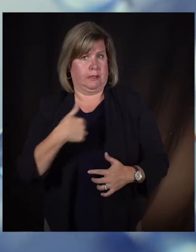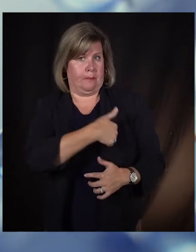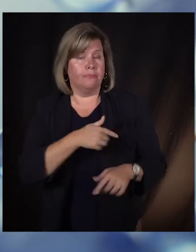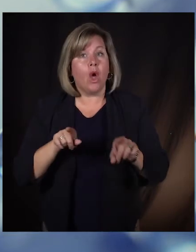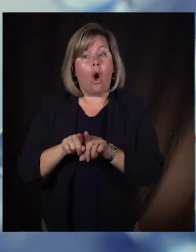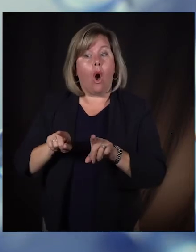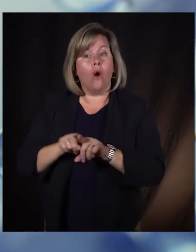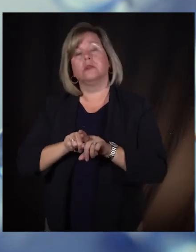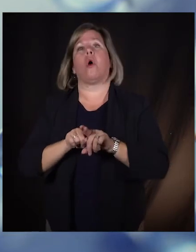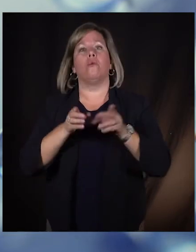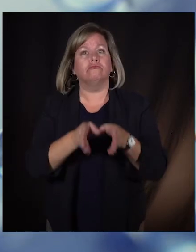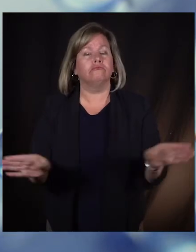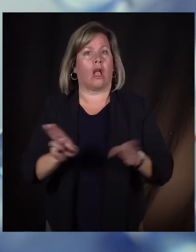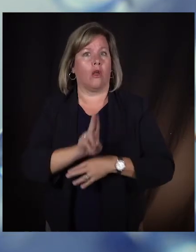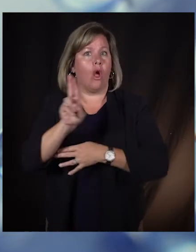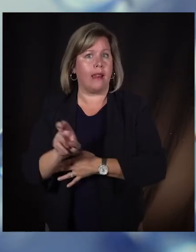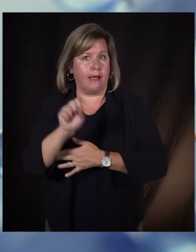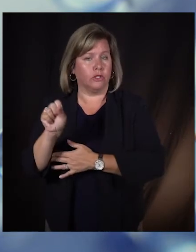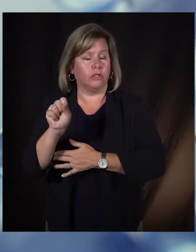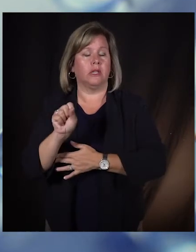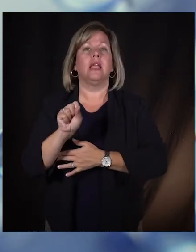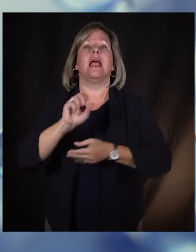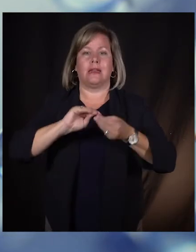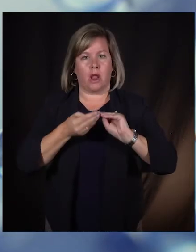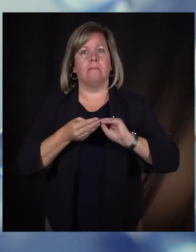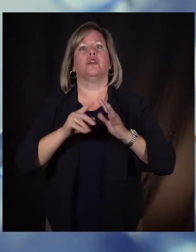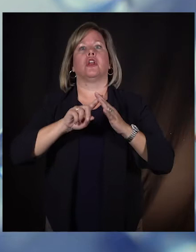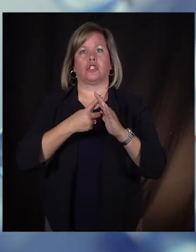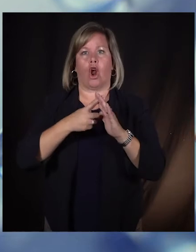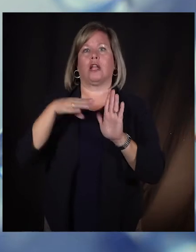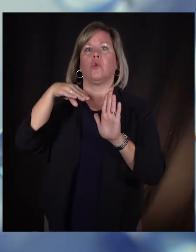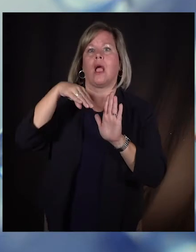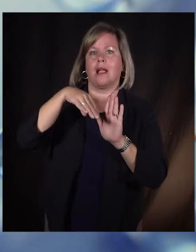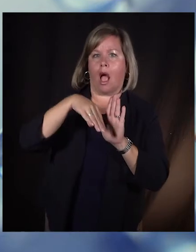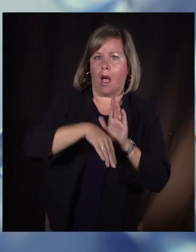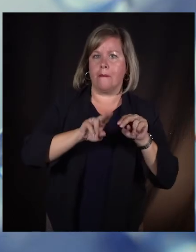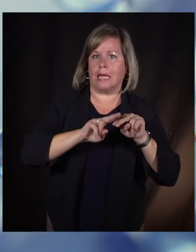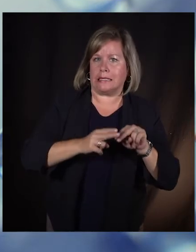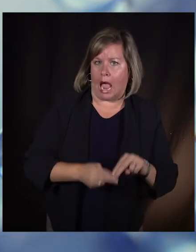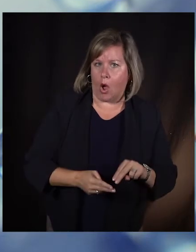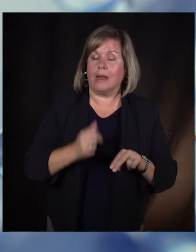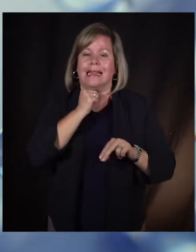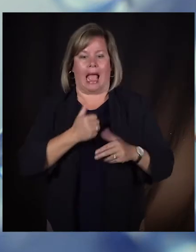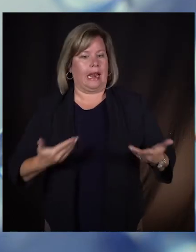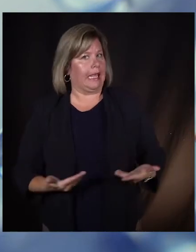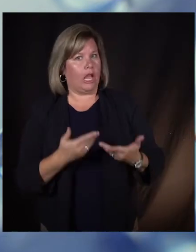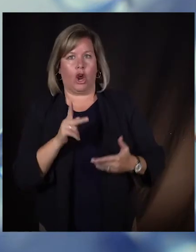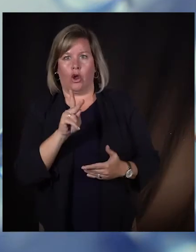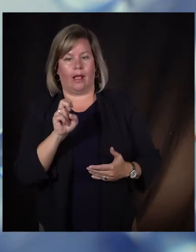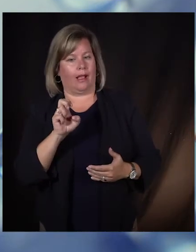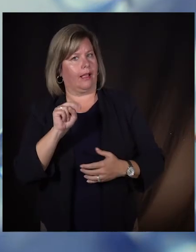that nationally, overall, numbers are starting to come down. Now, we're not seeing that yet here in Kent County, but